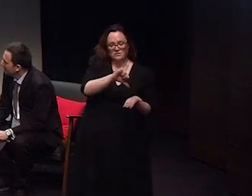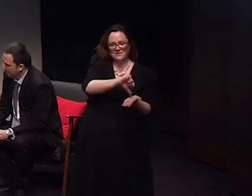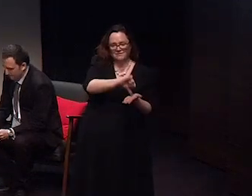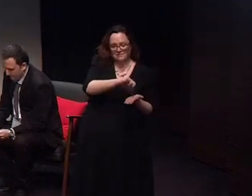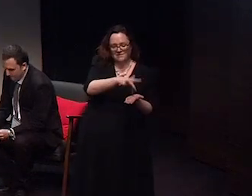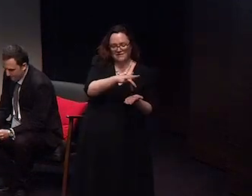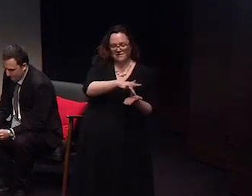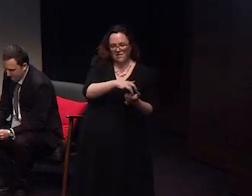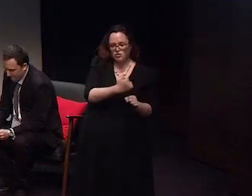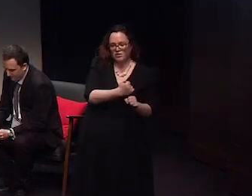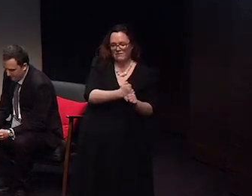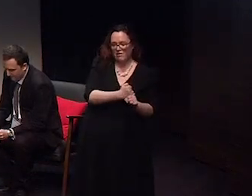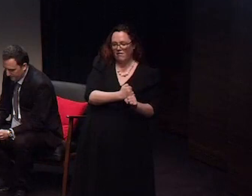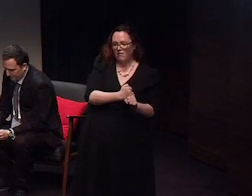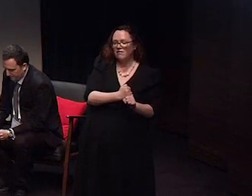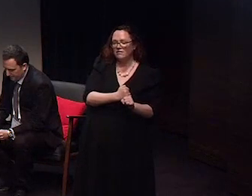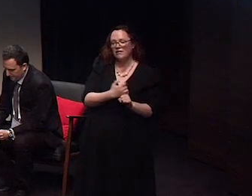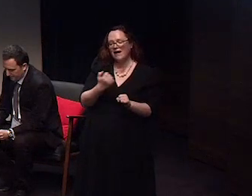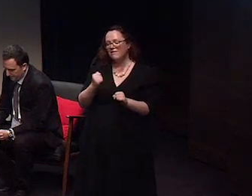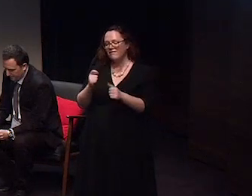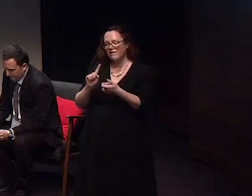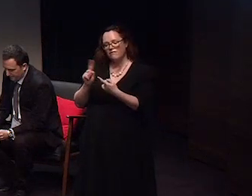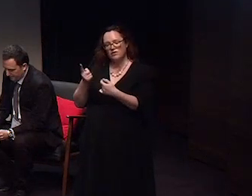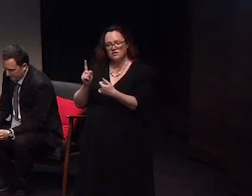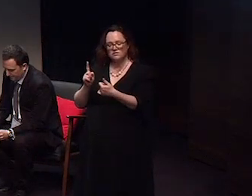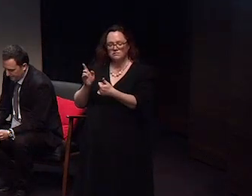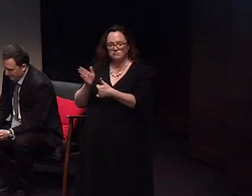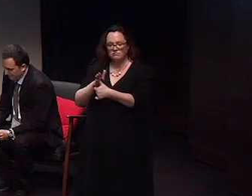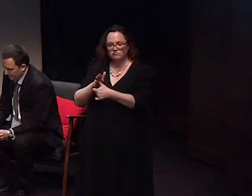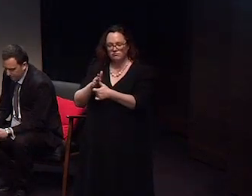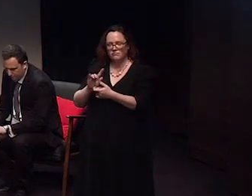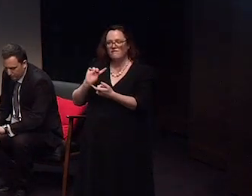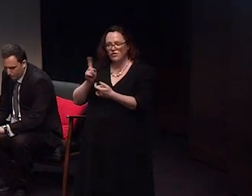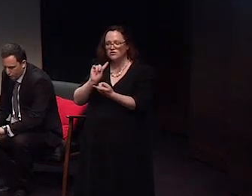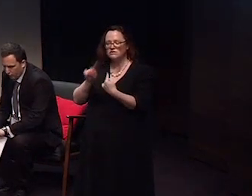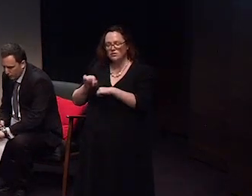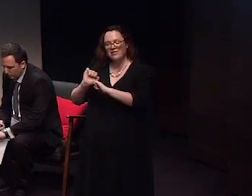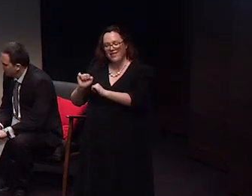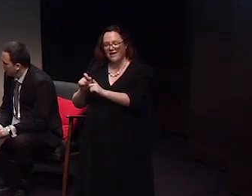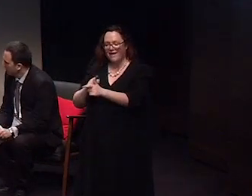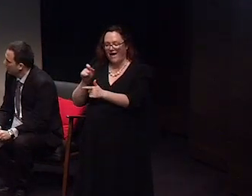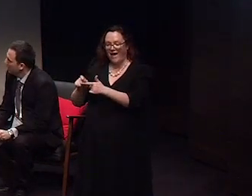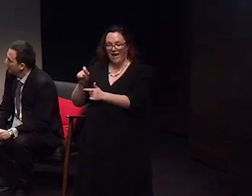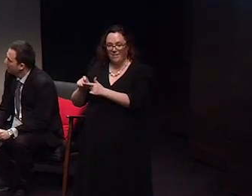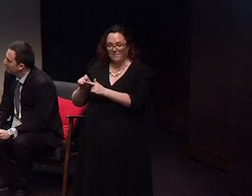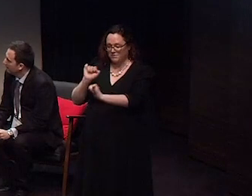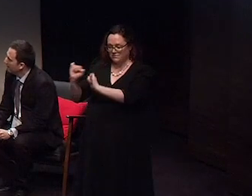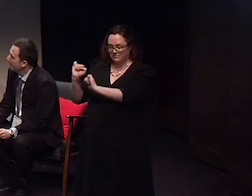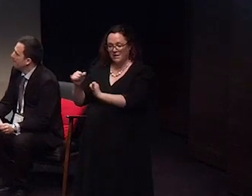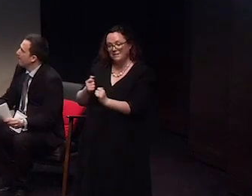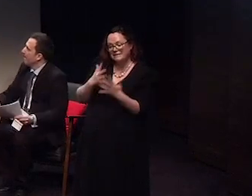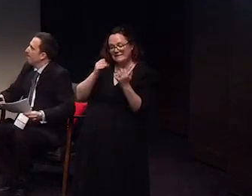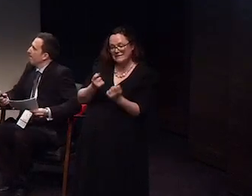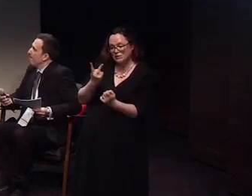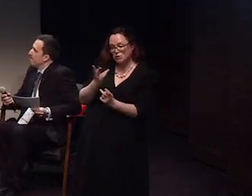Save a Life first responder app since 4 years. And we tested 2 applications,